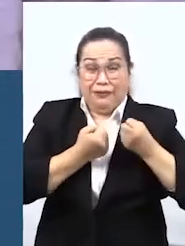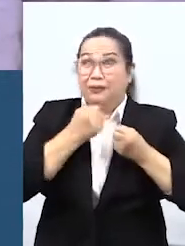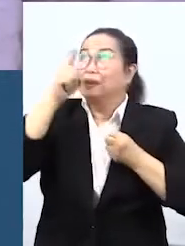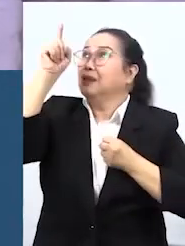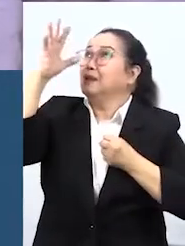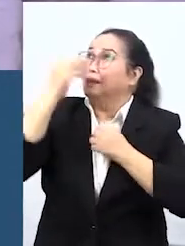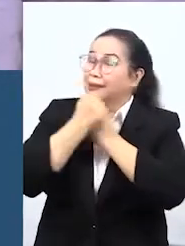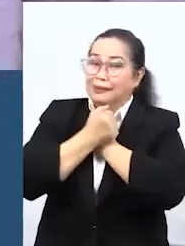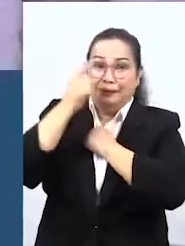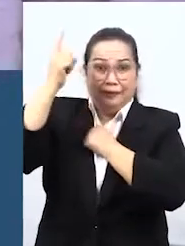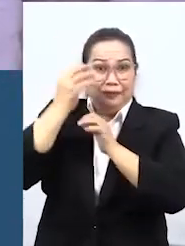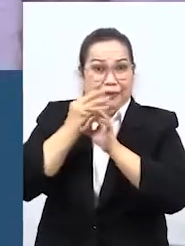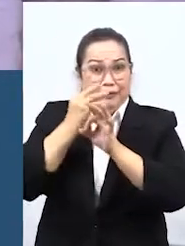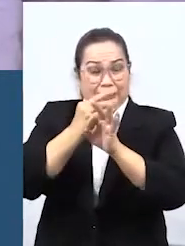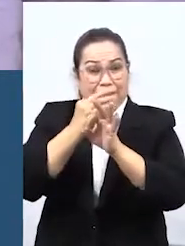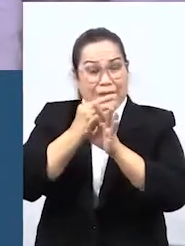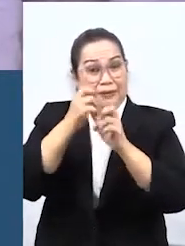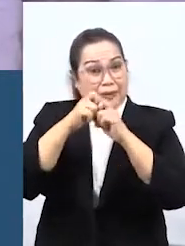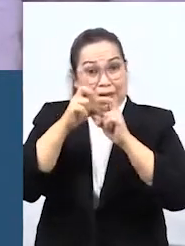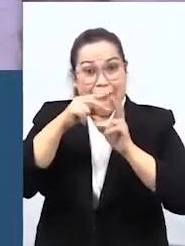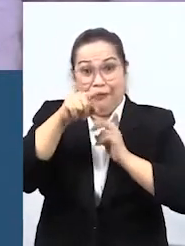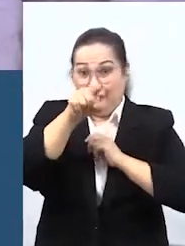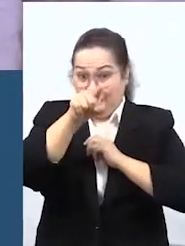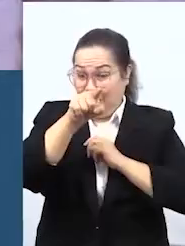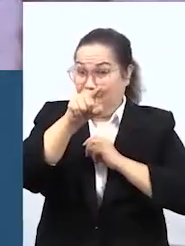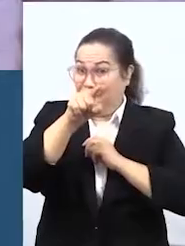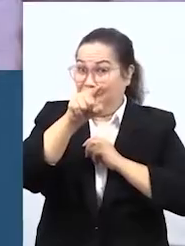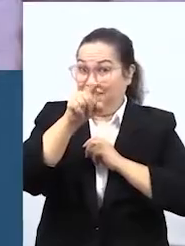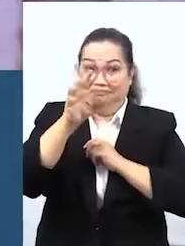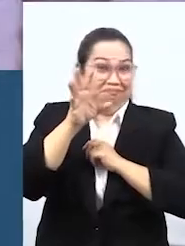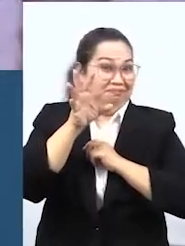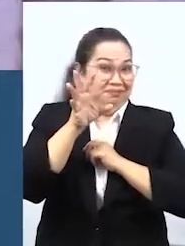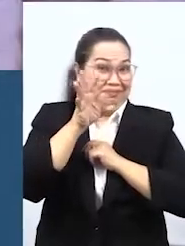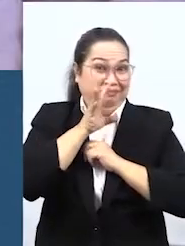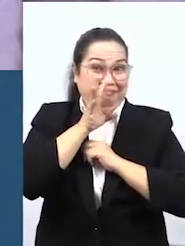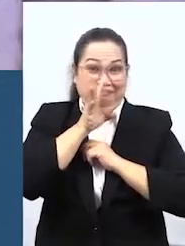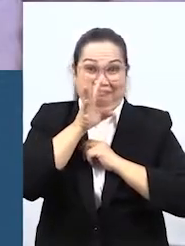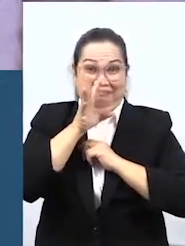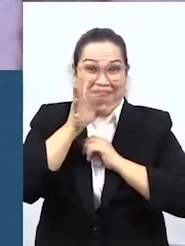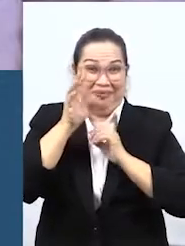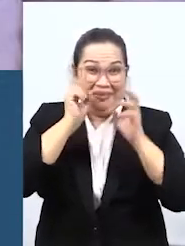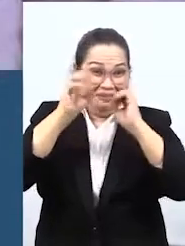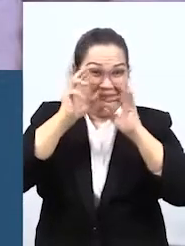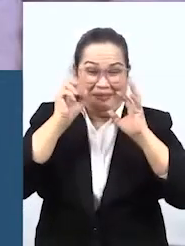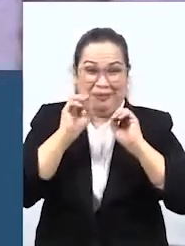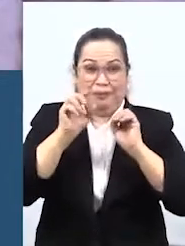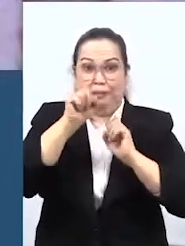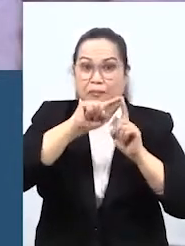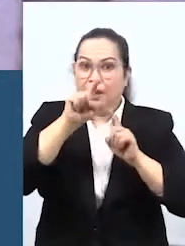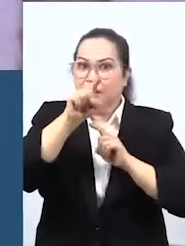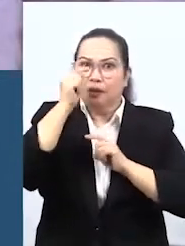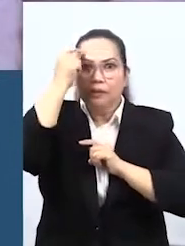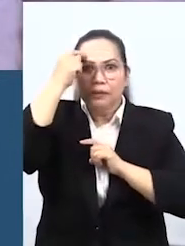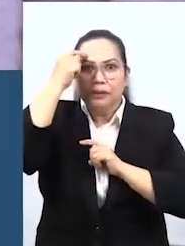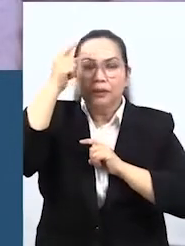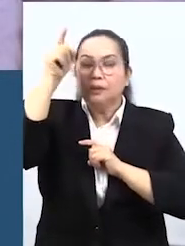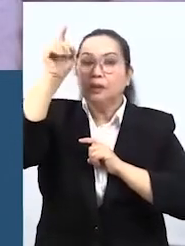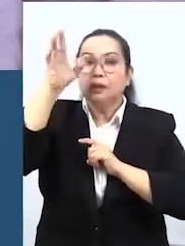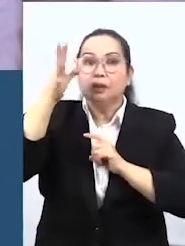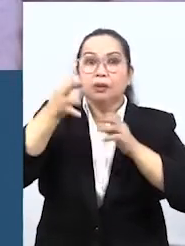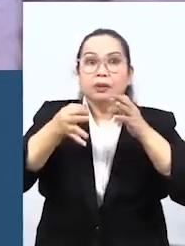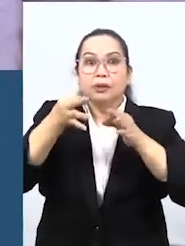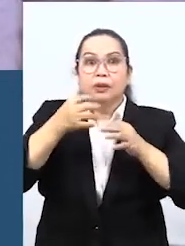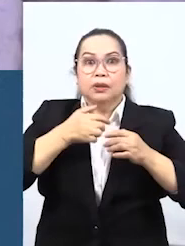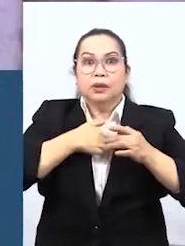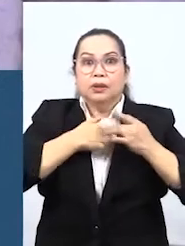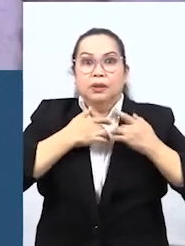faithfulness even though you may never speak this aloud your theology will bring god into the court of